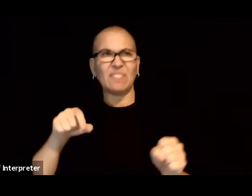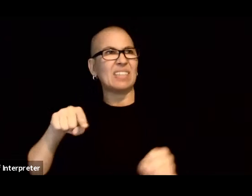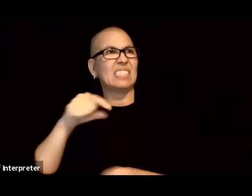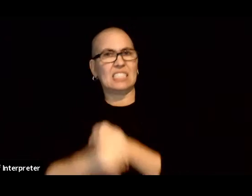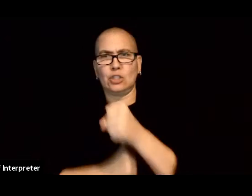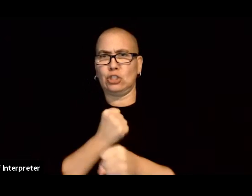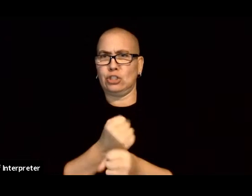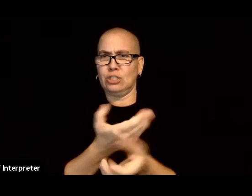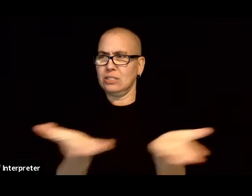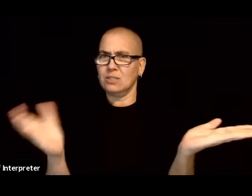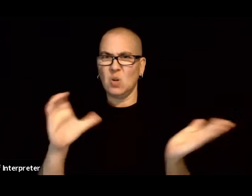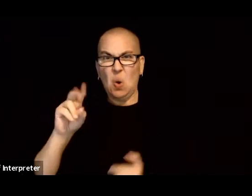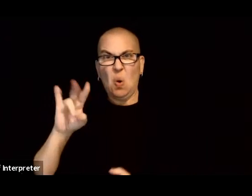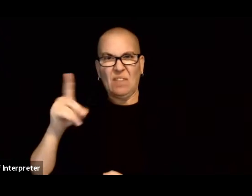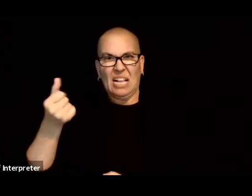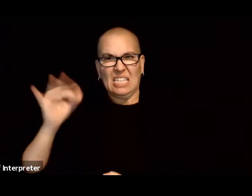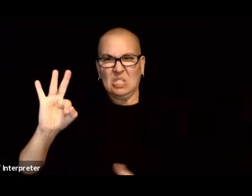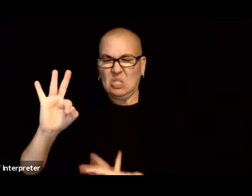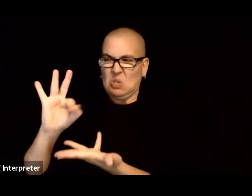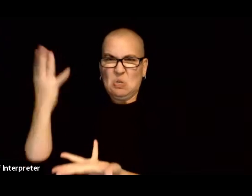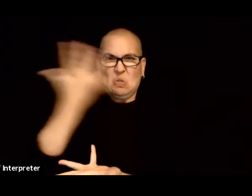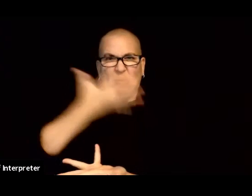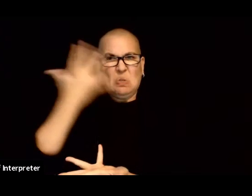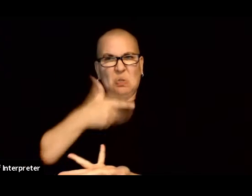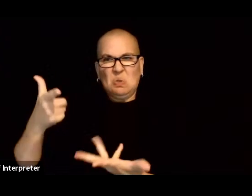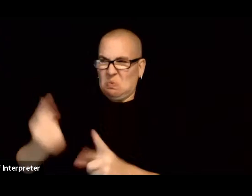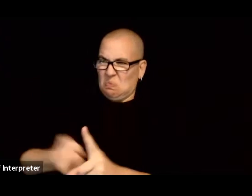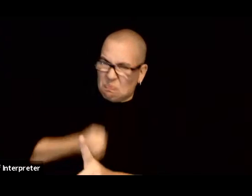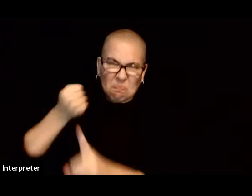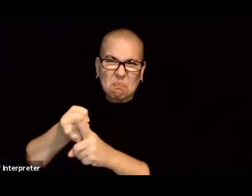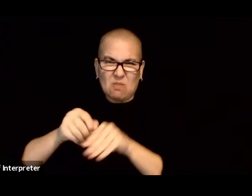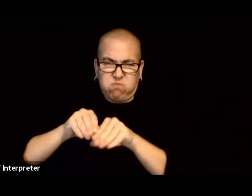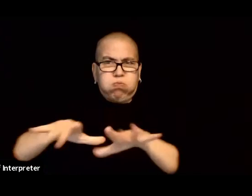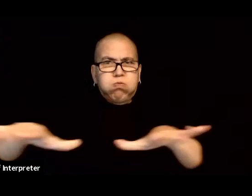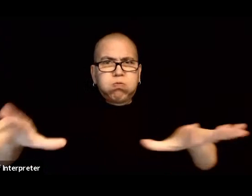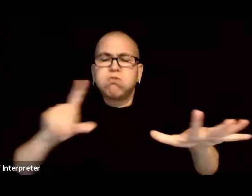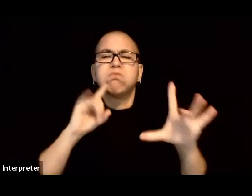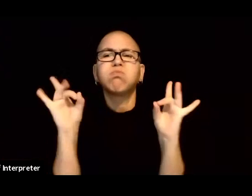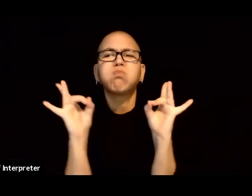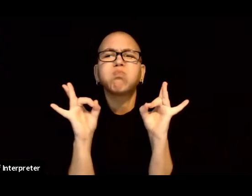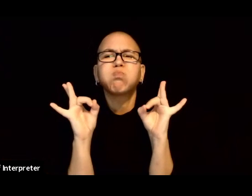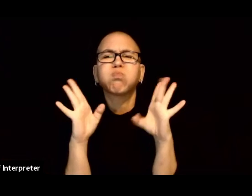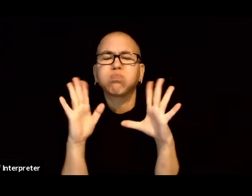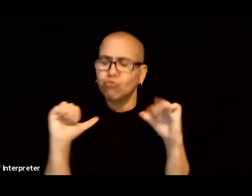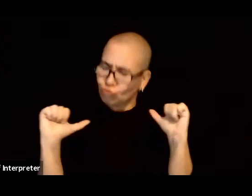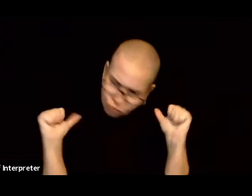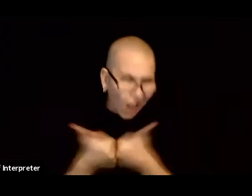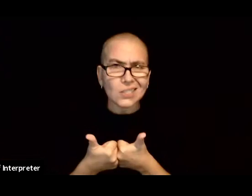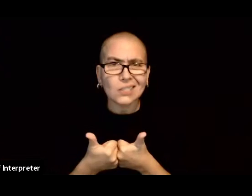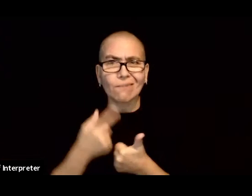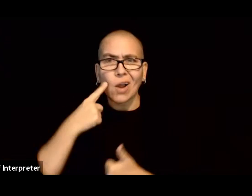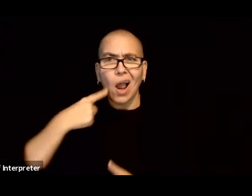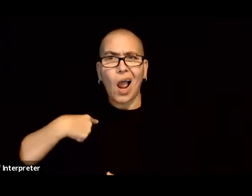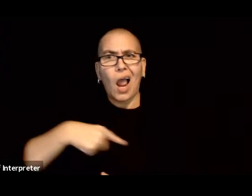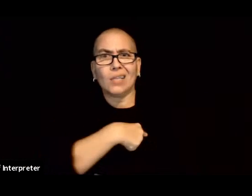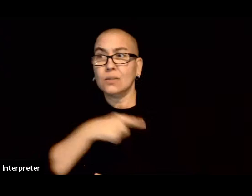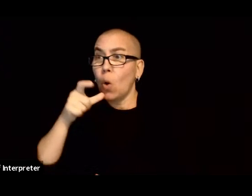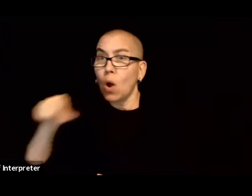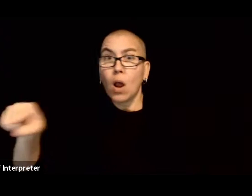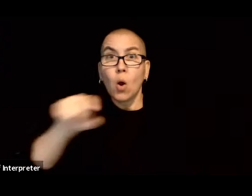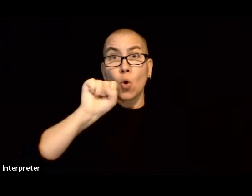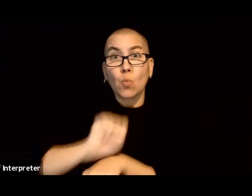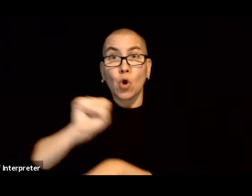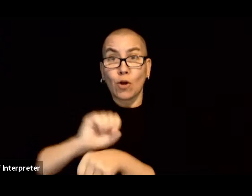about extraordinary challenges. Infection preventionists collaborate with each other and their professional organization,